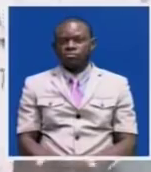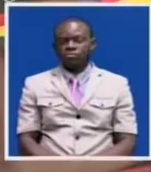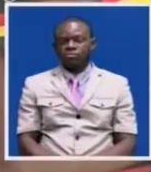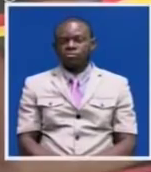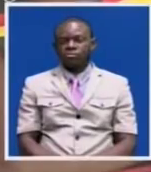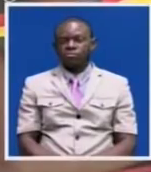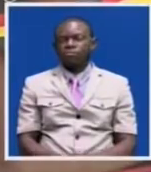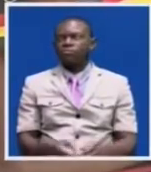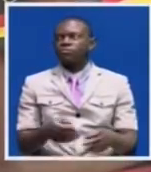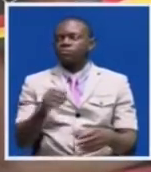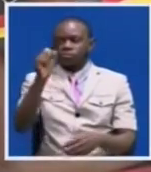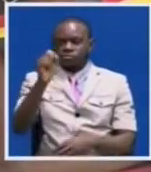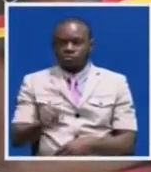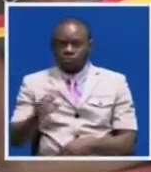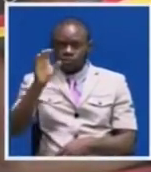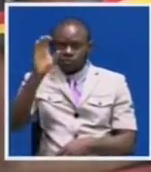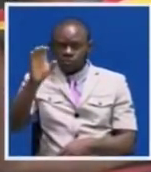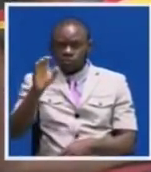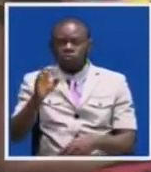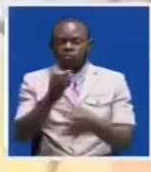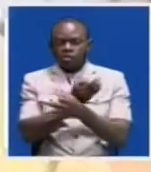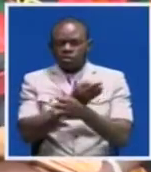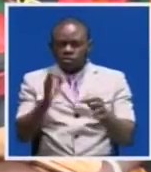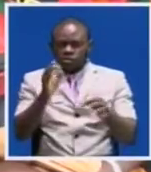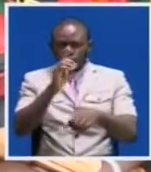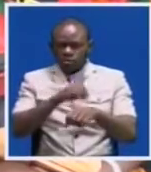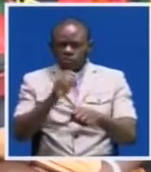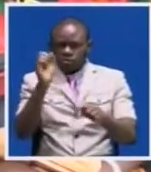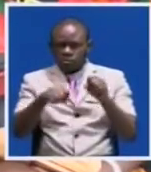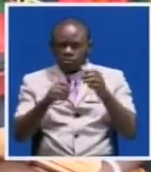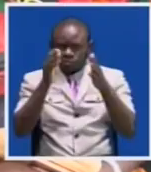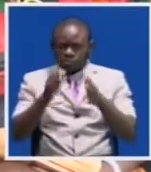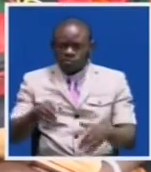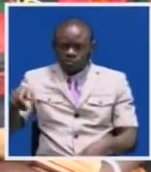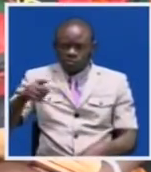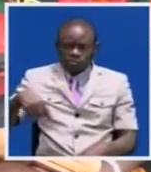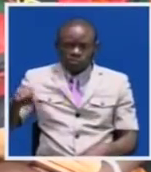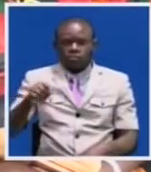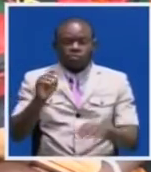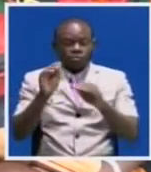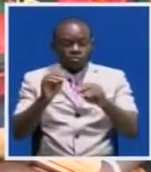Freedom fighters in southern province have called on Zambians to respect the presidency.